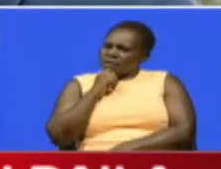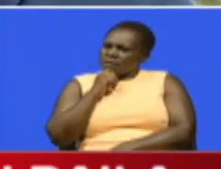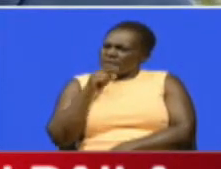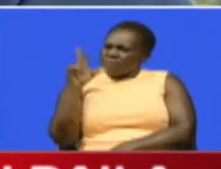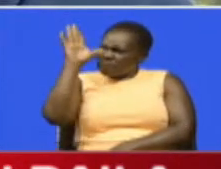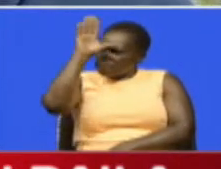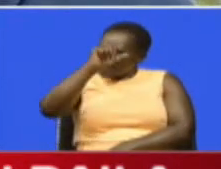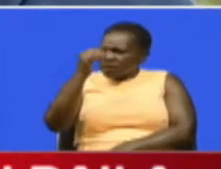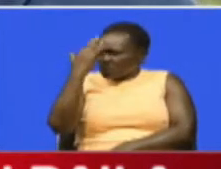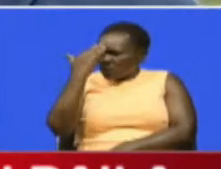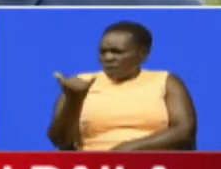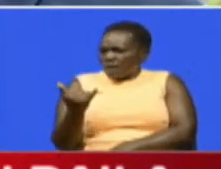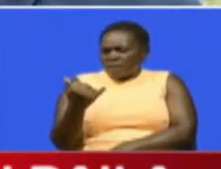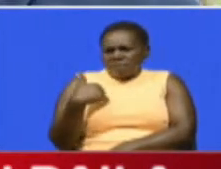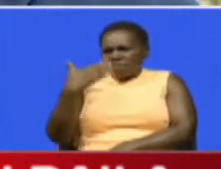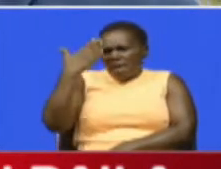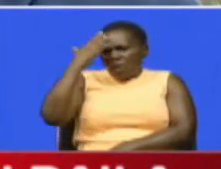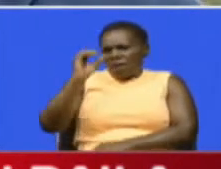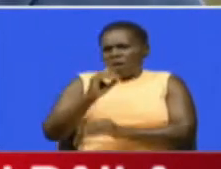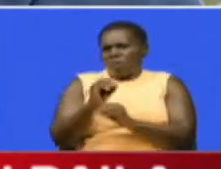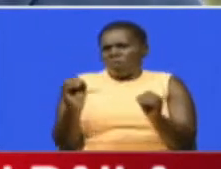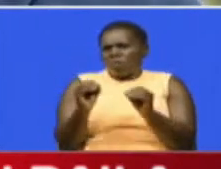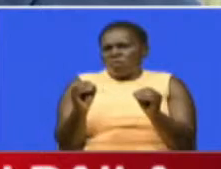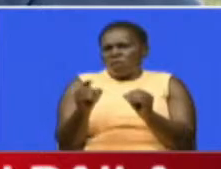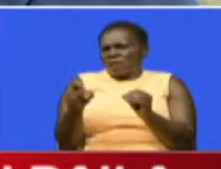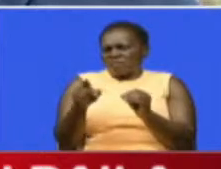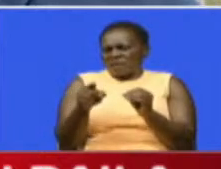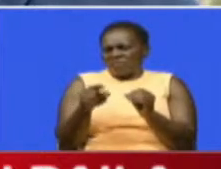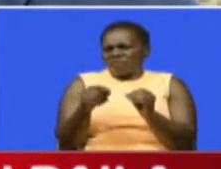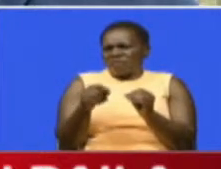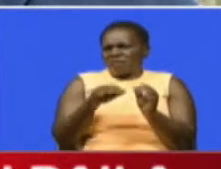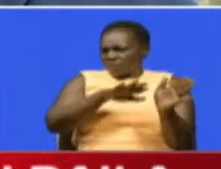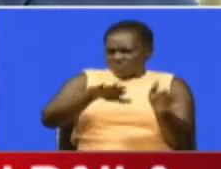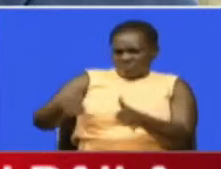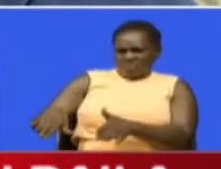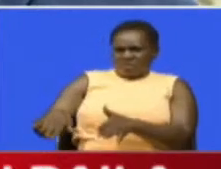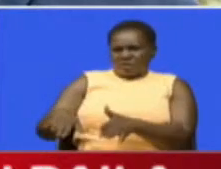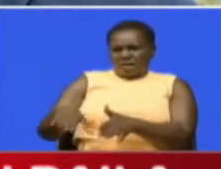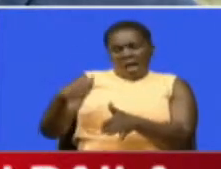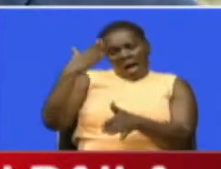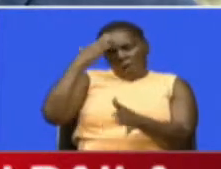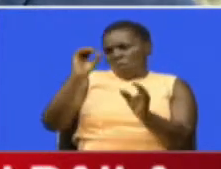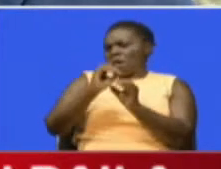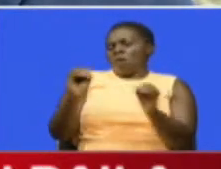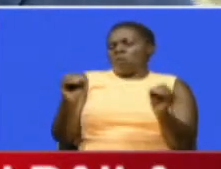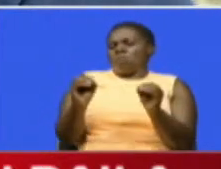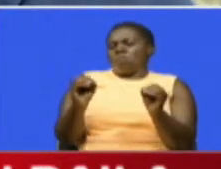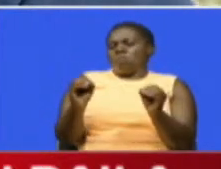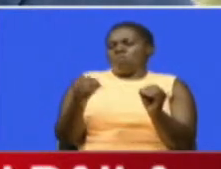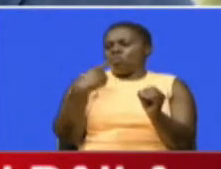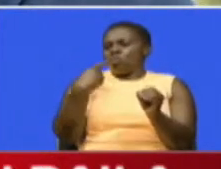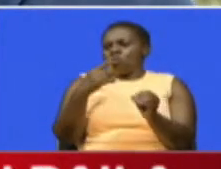in action. I don't know where you get the impression that he's being sidelined. I don't know who's sidelining who.